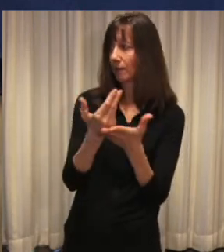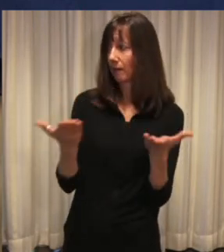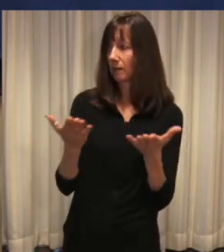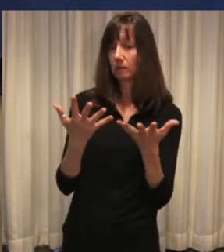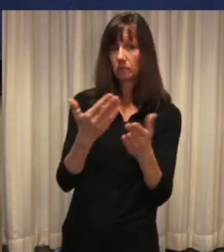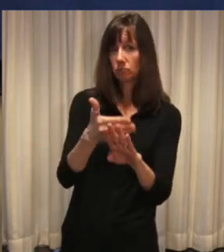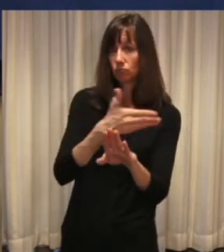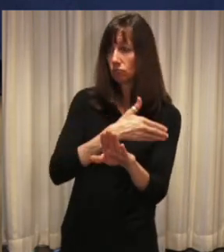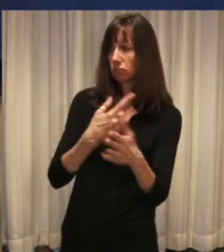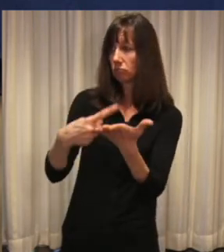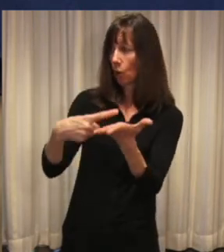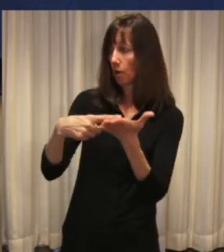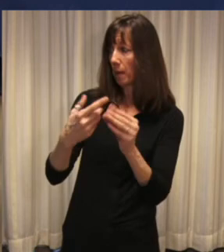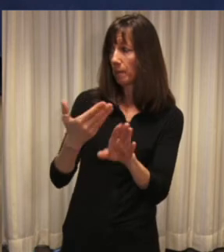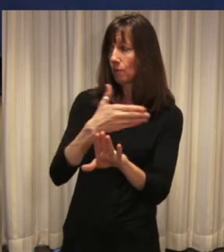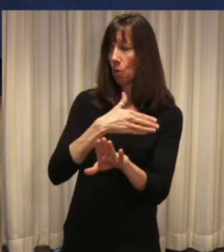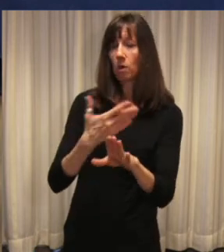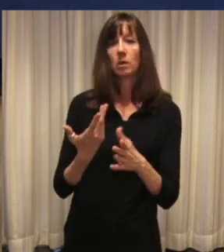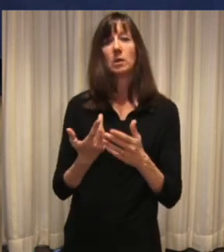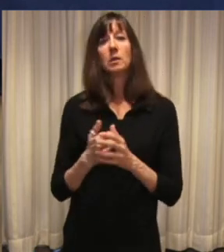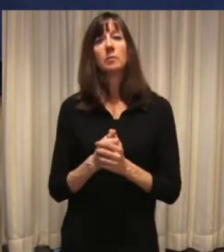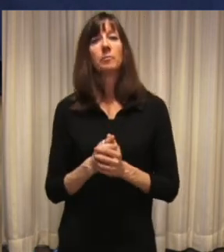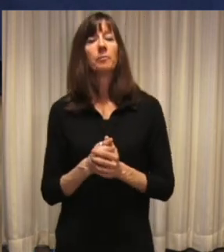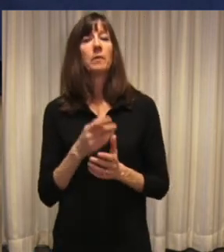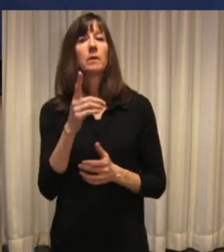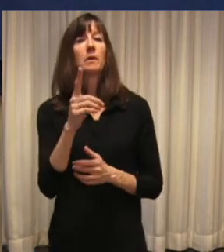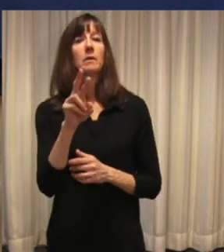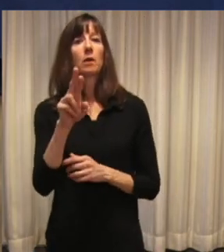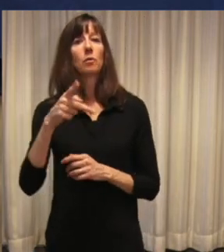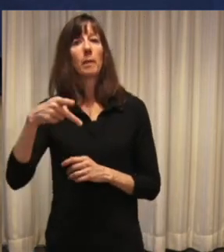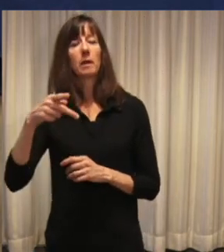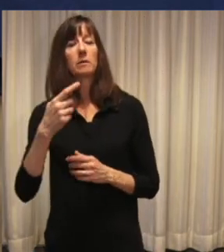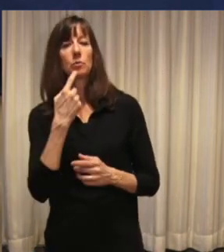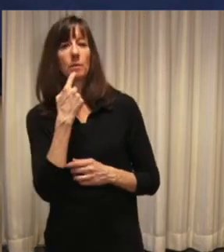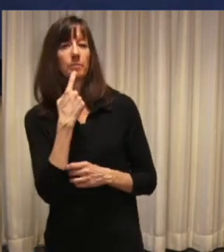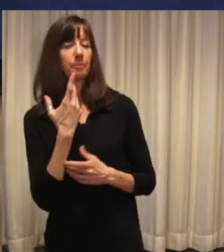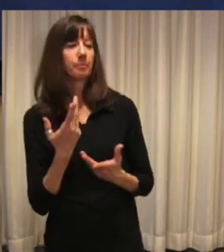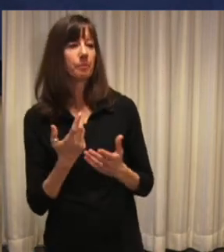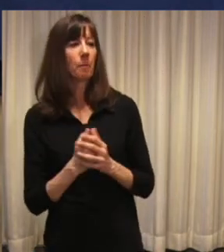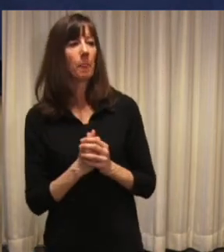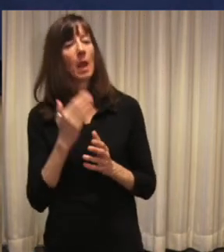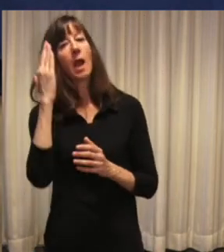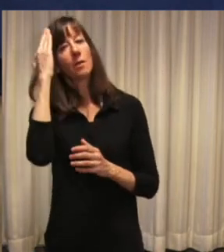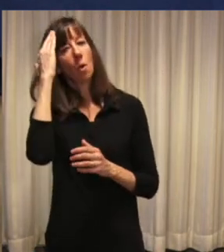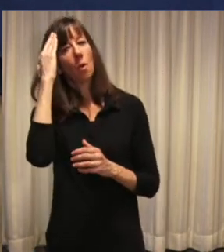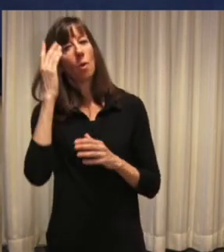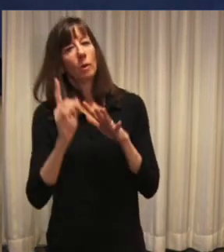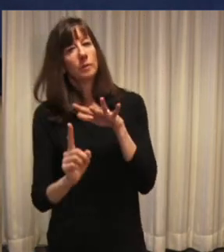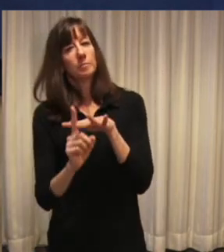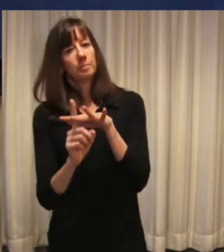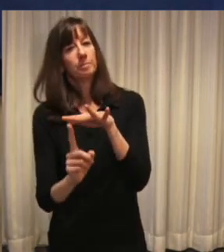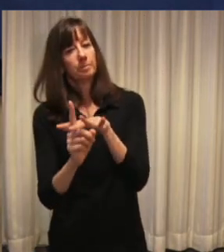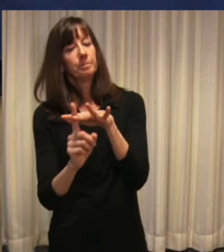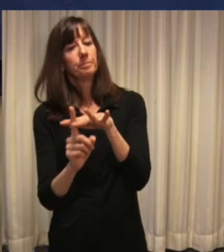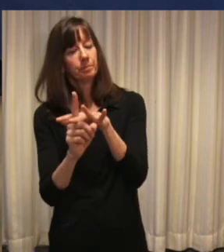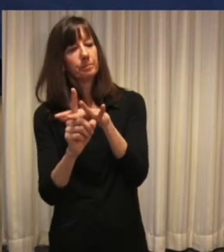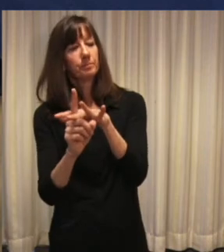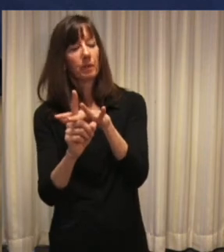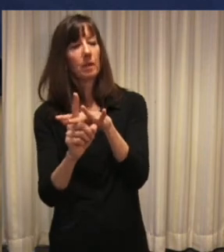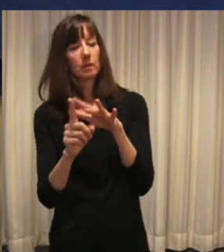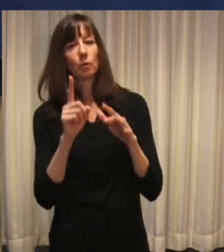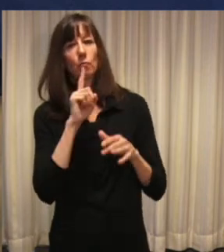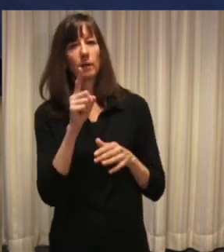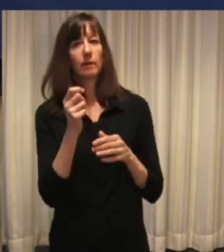on? I just think one of the things that keeps coming up over the last few weeks is how amazing this community has